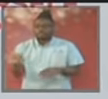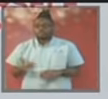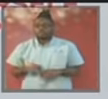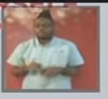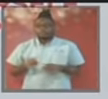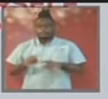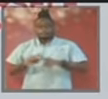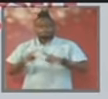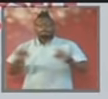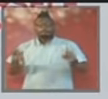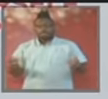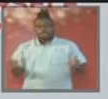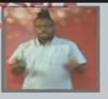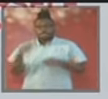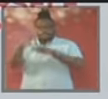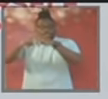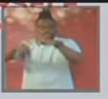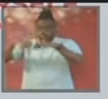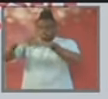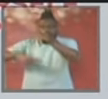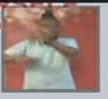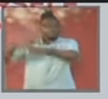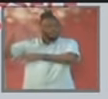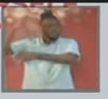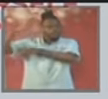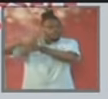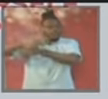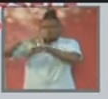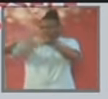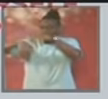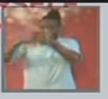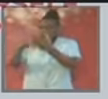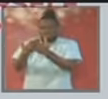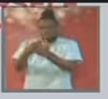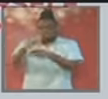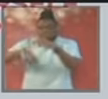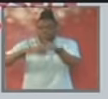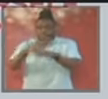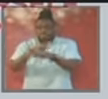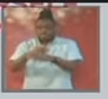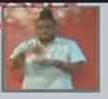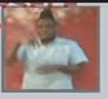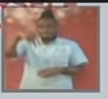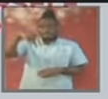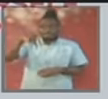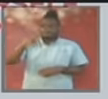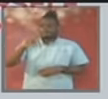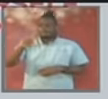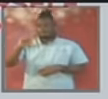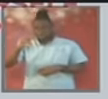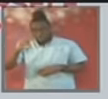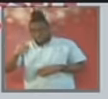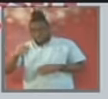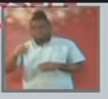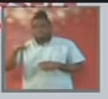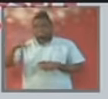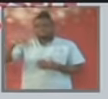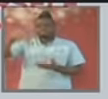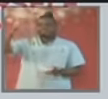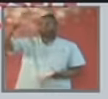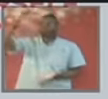the Global Polio Eradication Initiative has reduced the number of reported polio